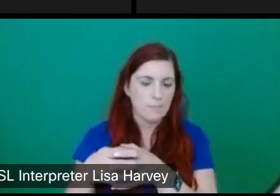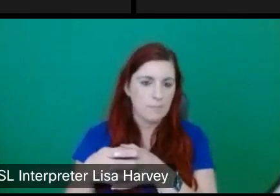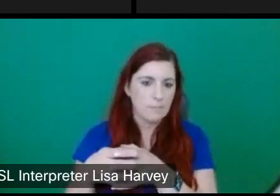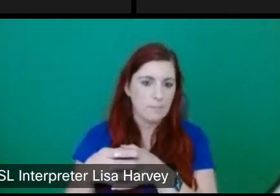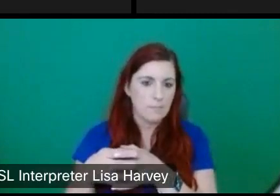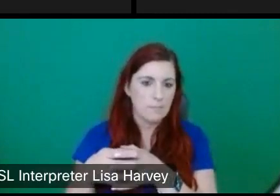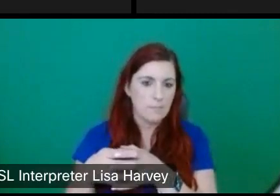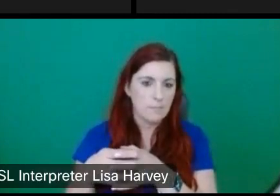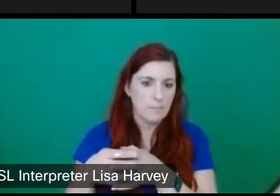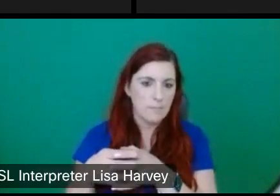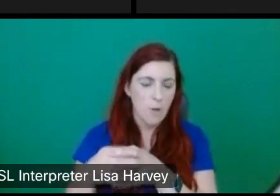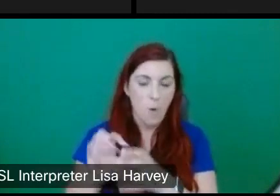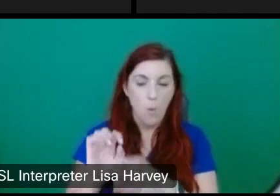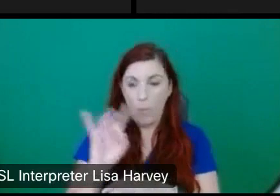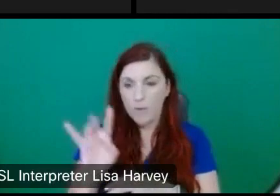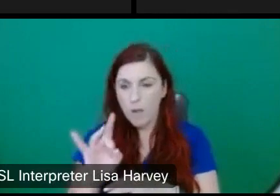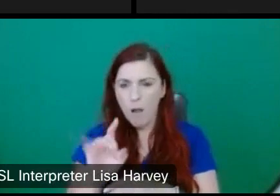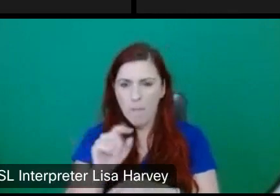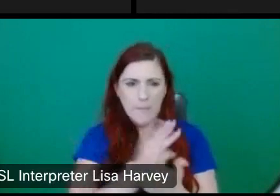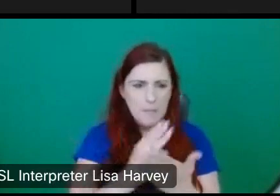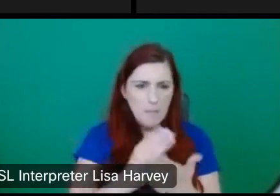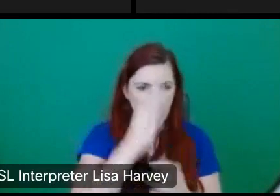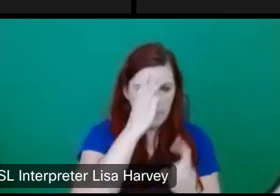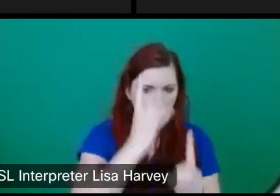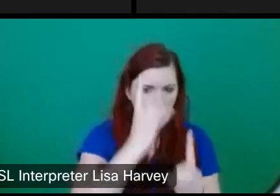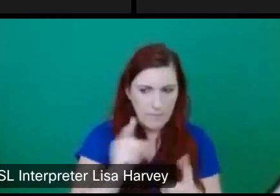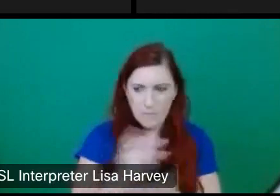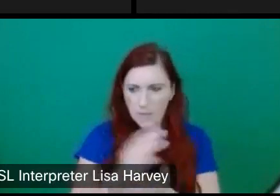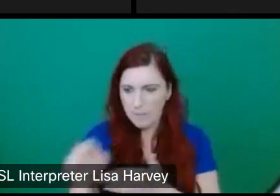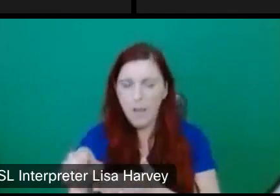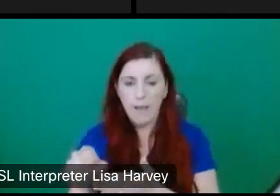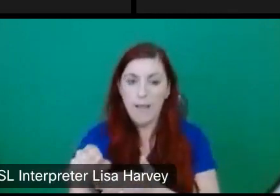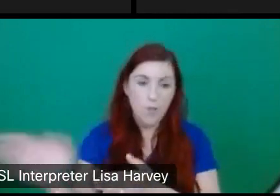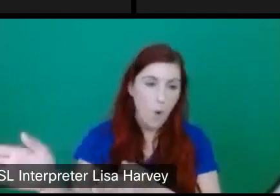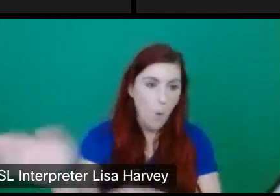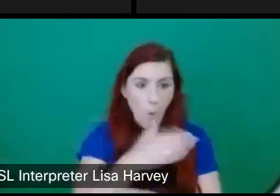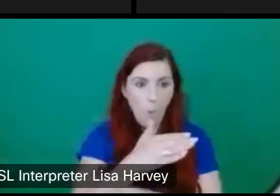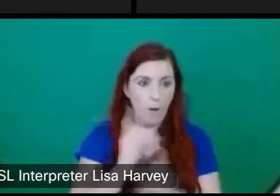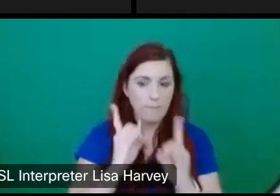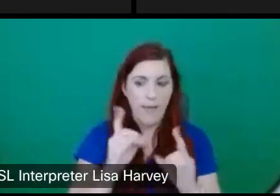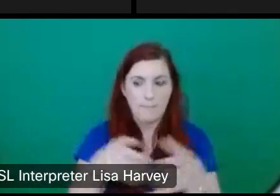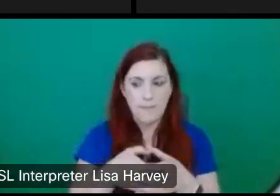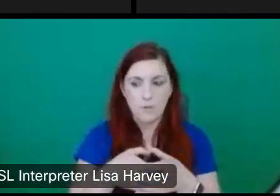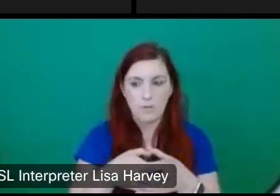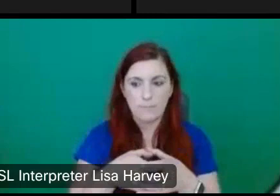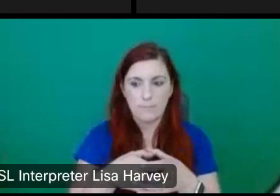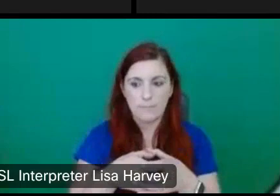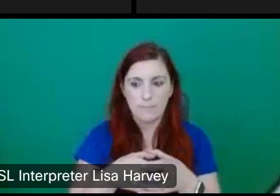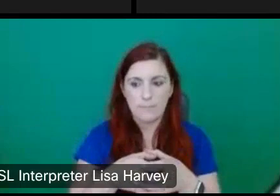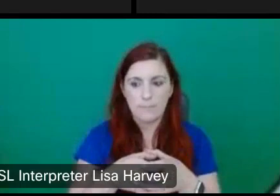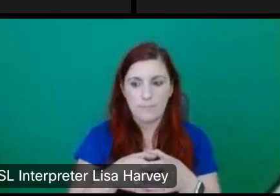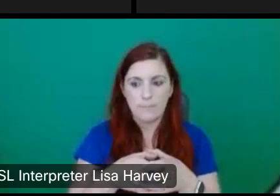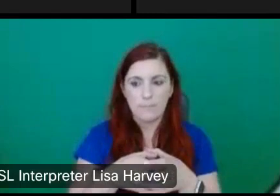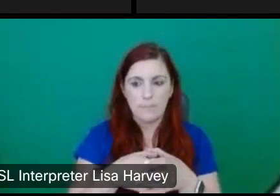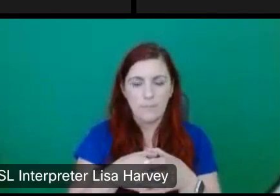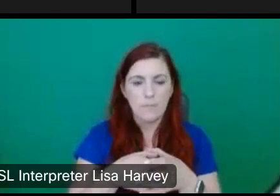to particular parts, mental health, etc.? It applies to the entirety of the health sector. Some parts of it, some of the specified